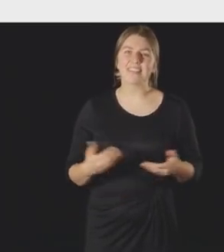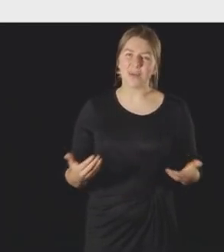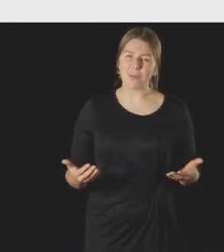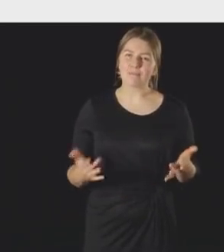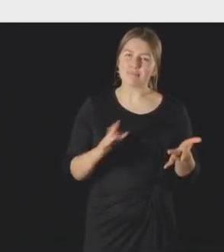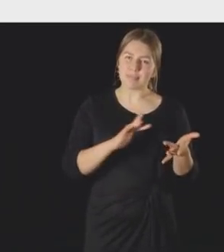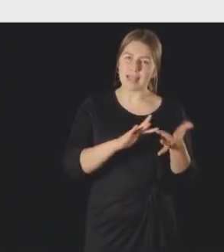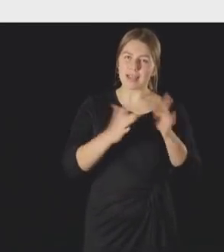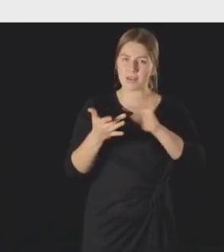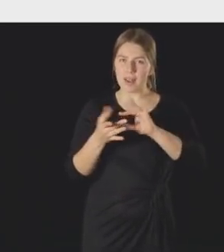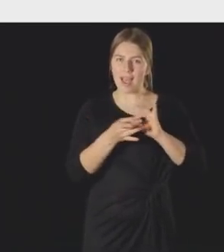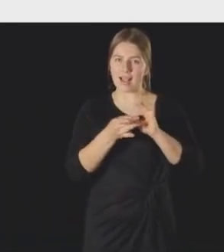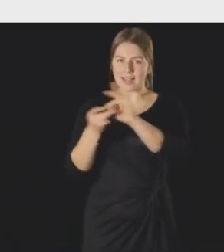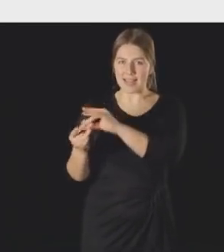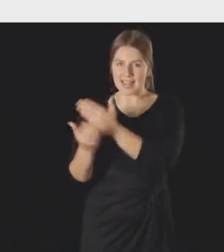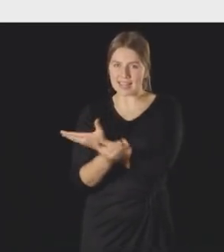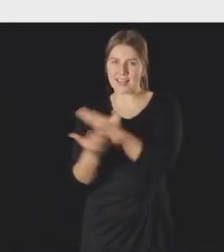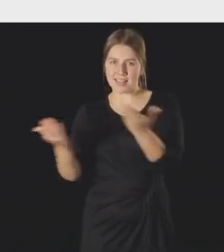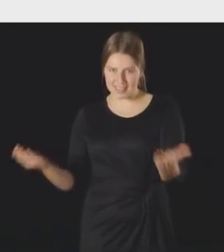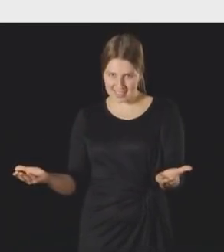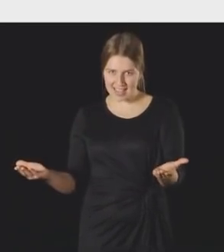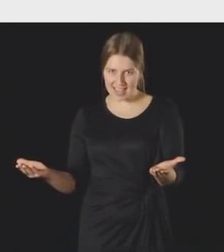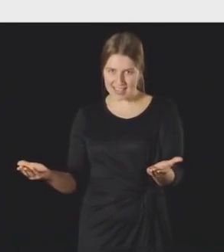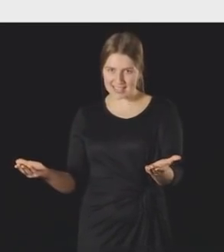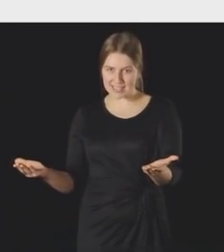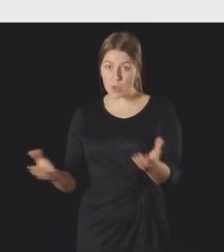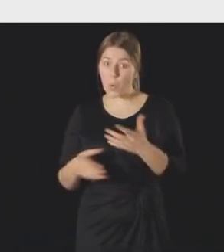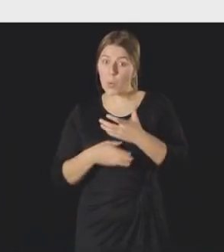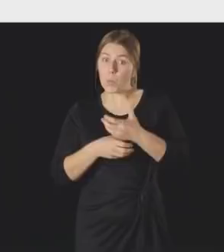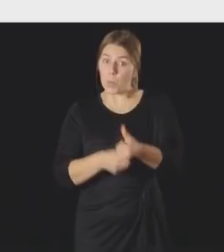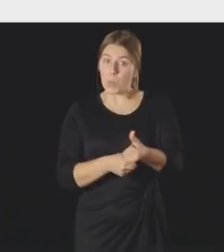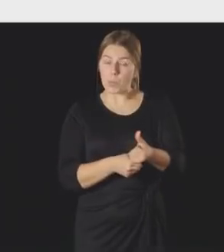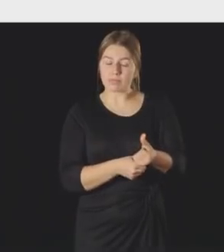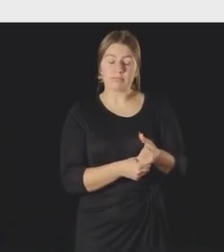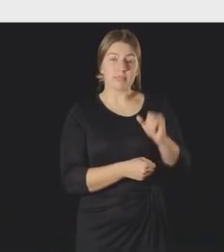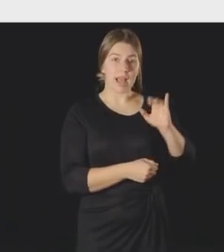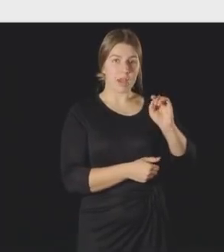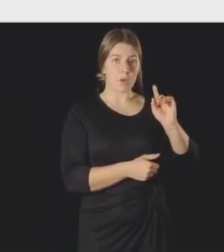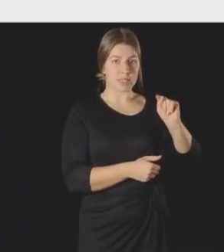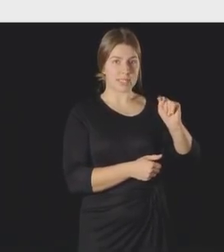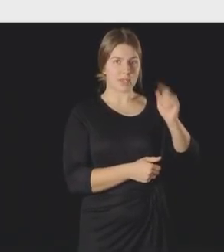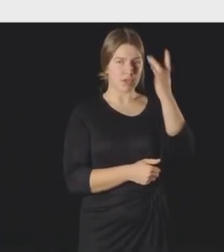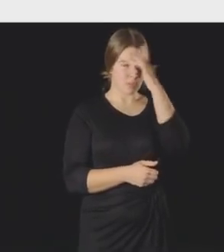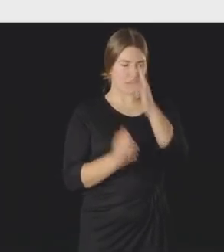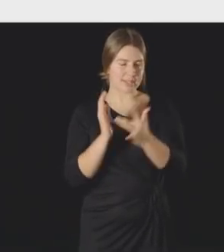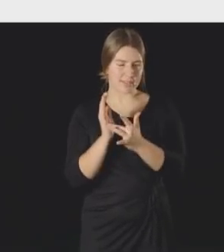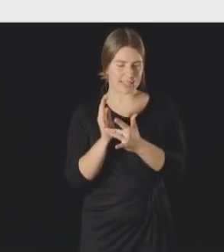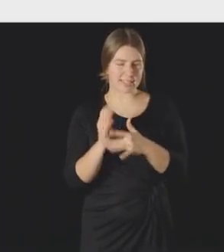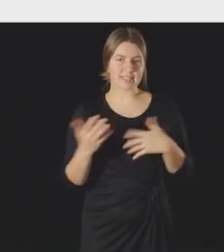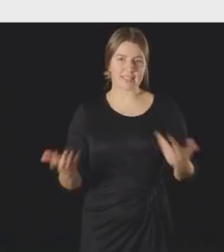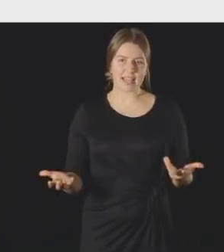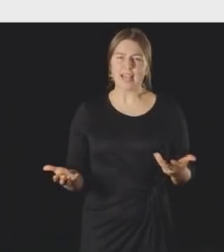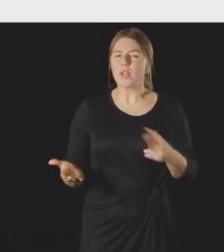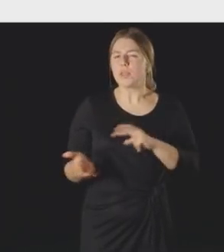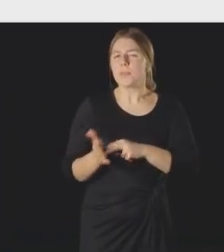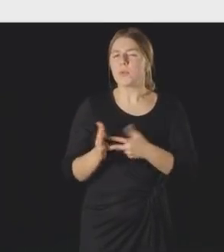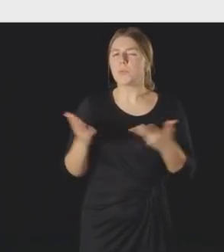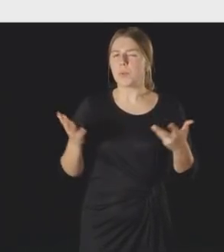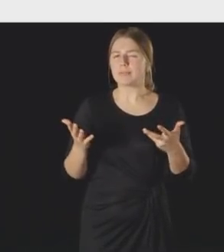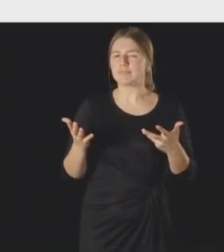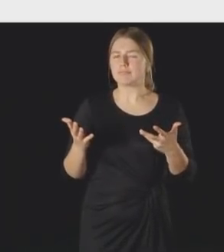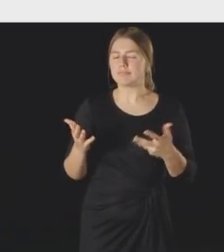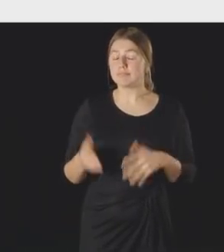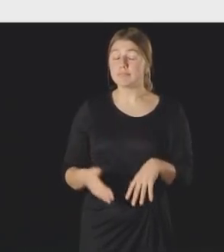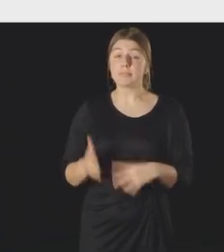These smart devices, technically called Internet of Things devices, or IoT for short, are generally defined